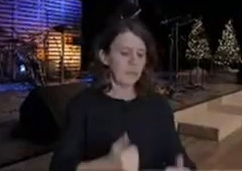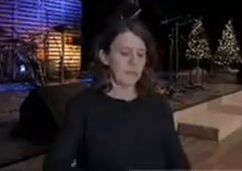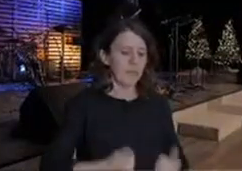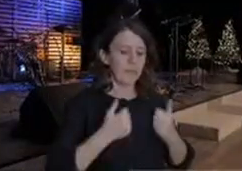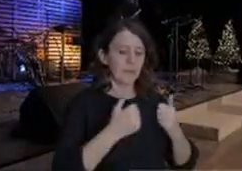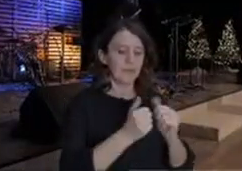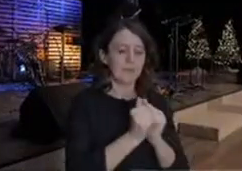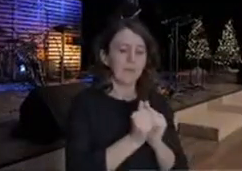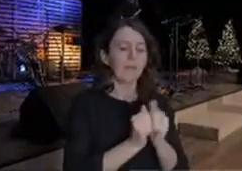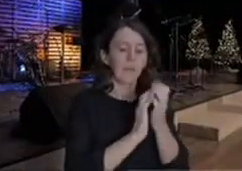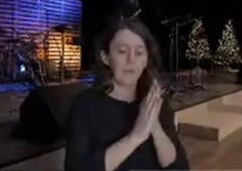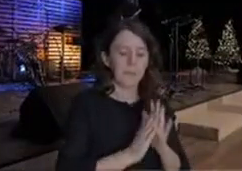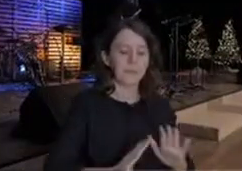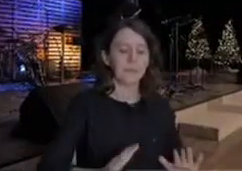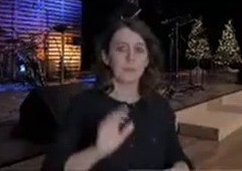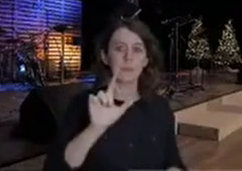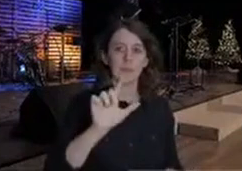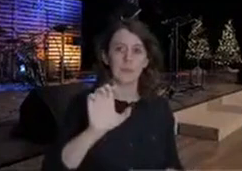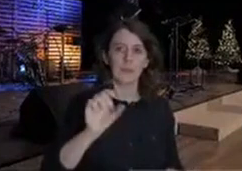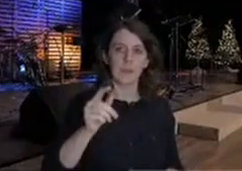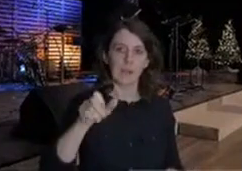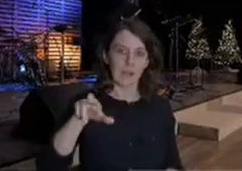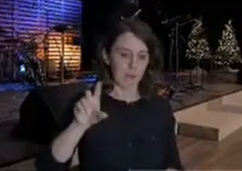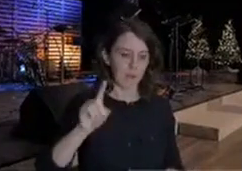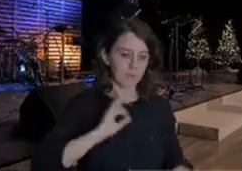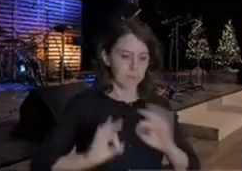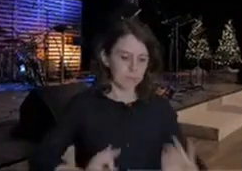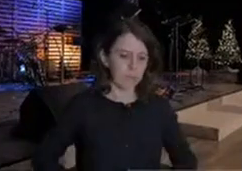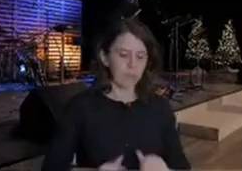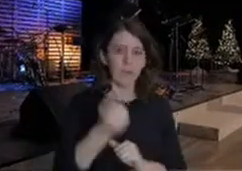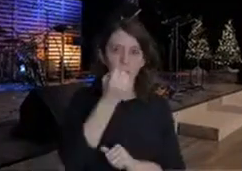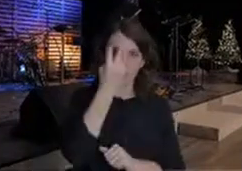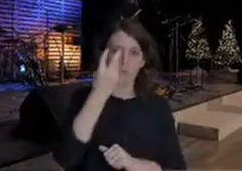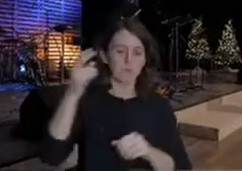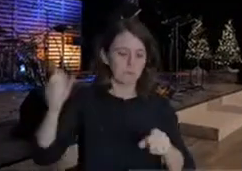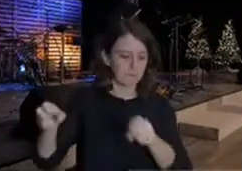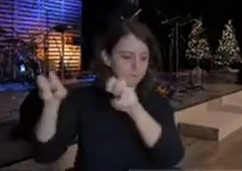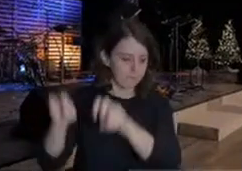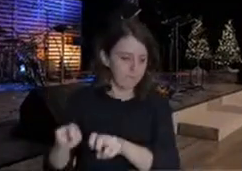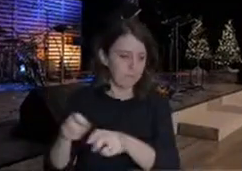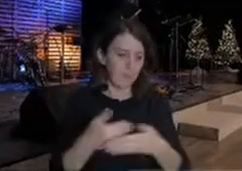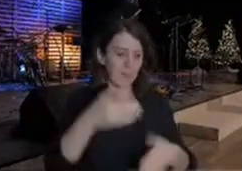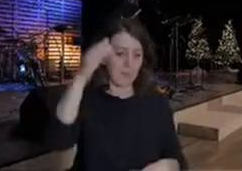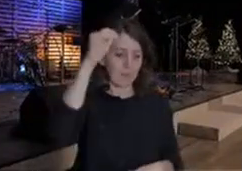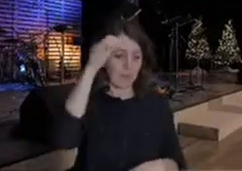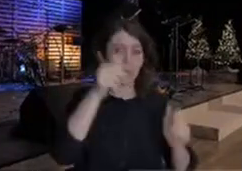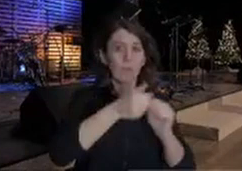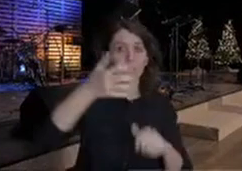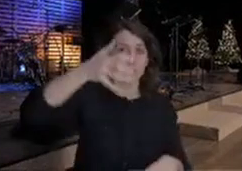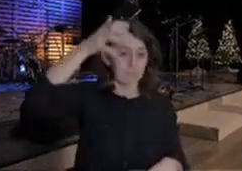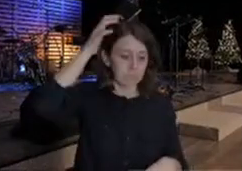goat. The calf and the lion and the yearling together, and a little child will lead them. The